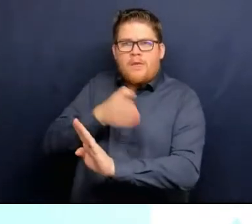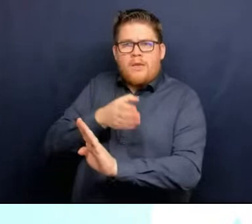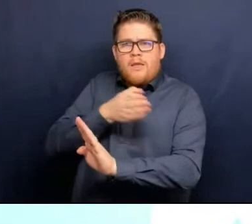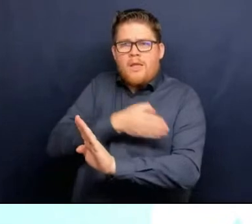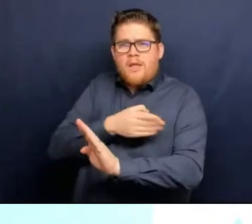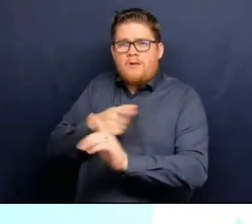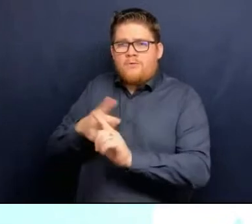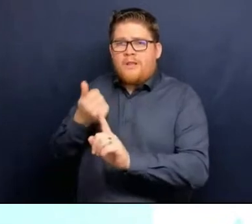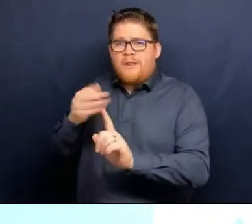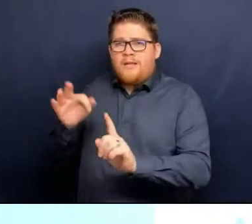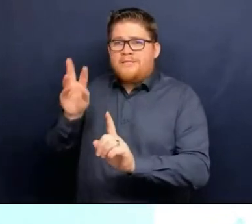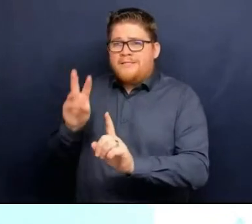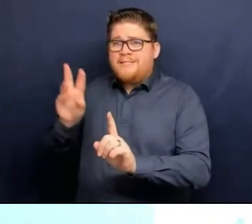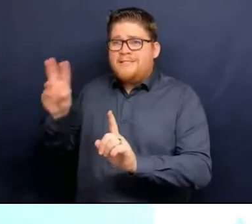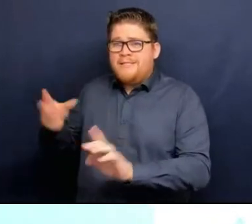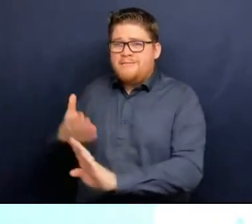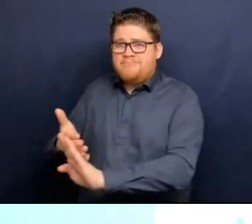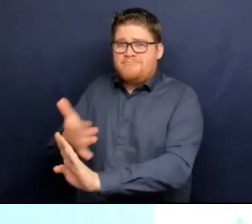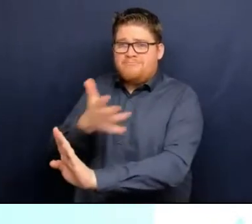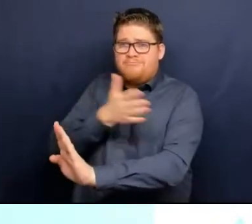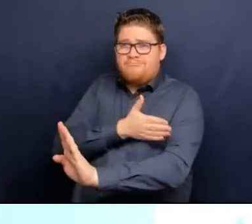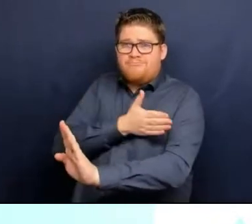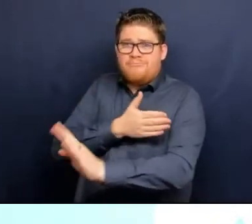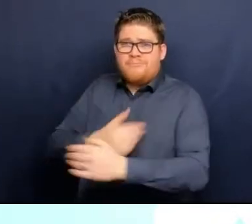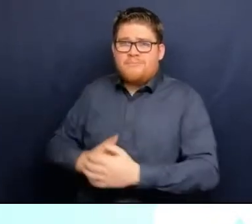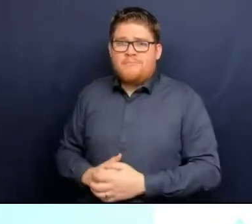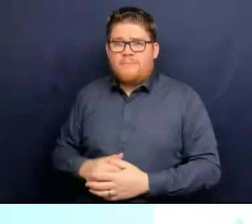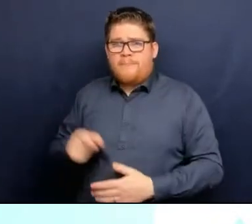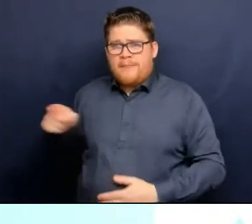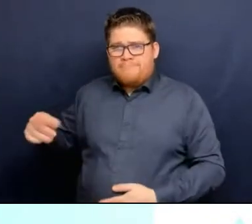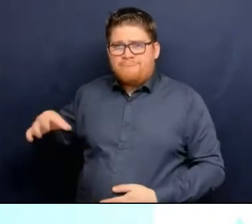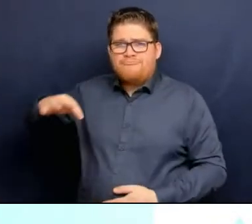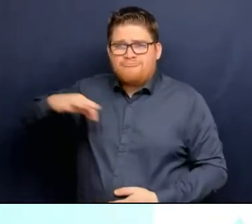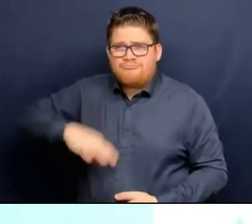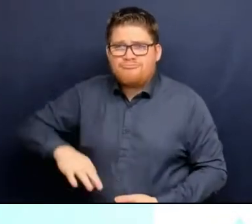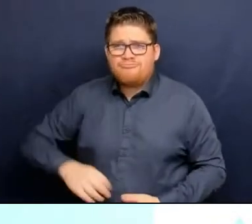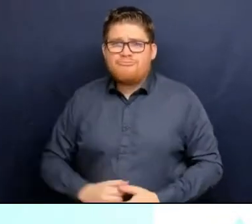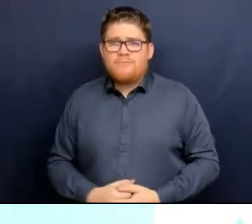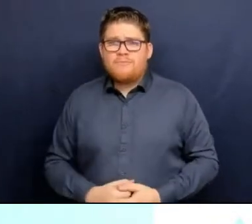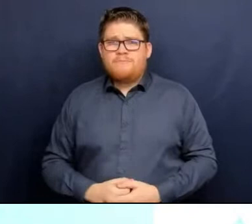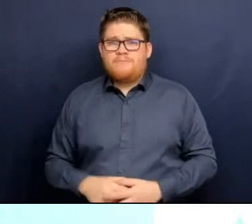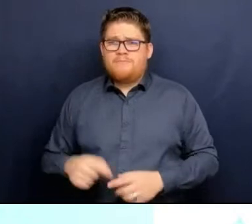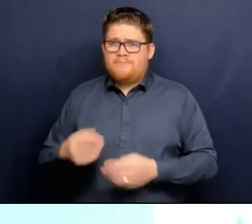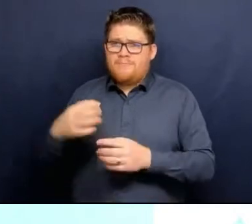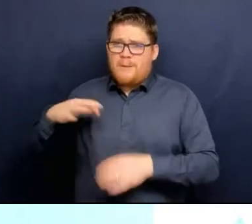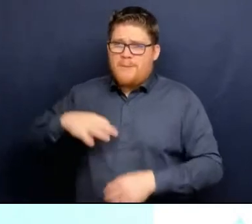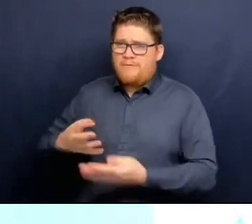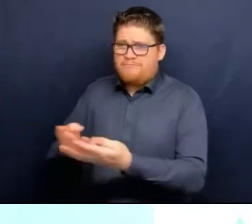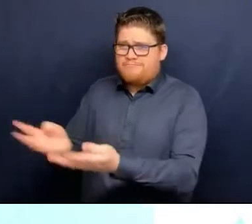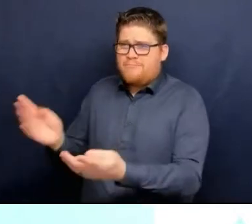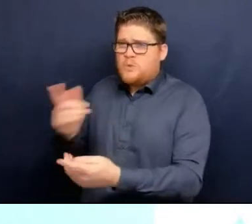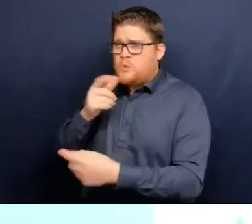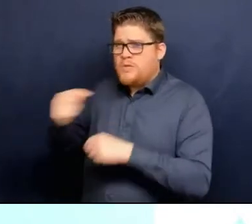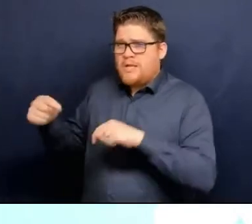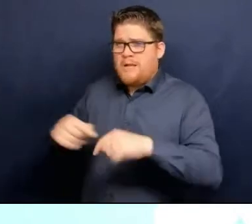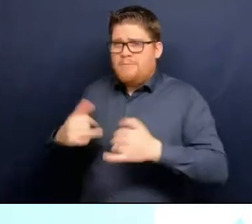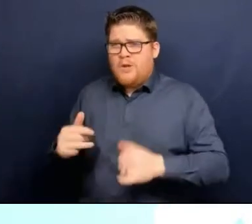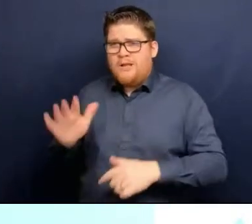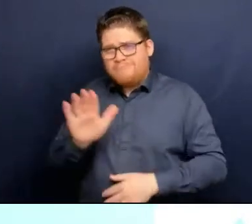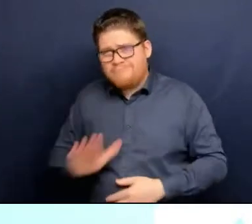1966. And that's a great asset to the government of British Columbia, to the people of British Columbia, and indeed all of us as we work through these